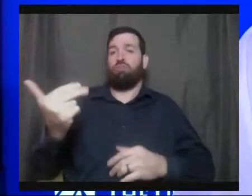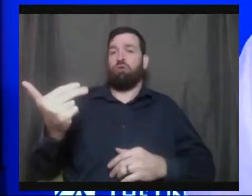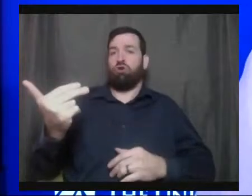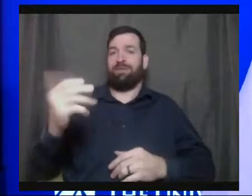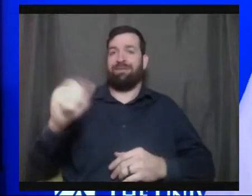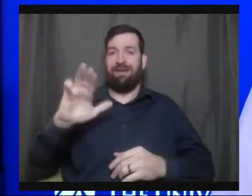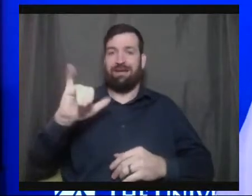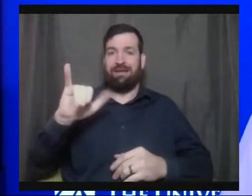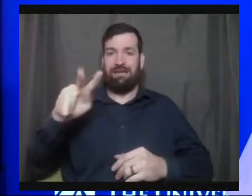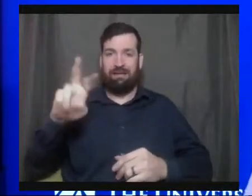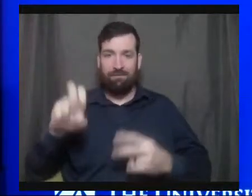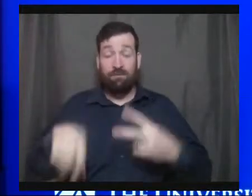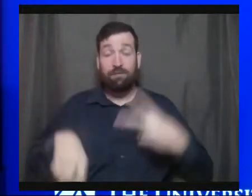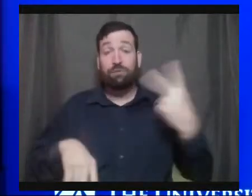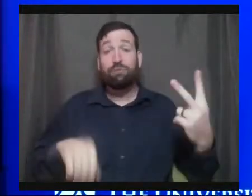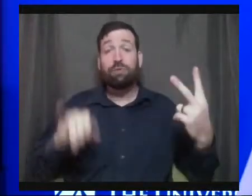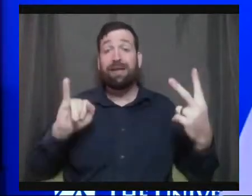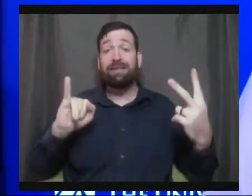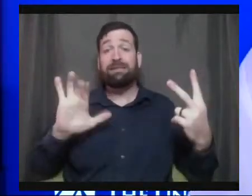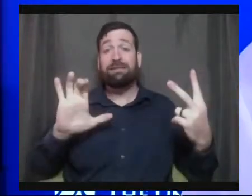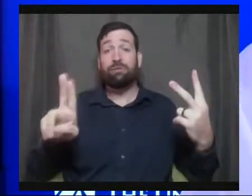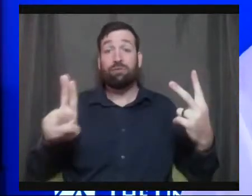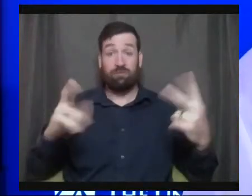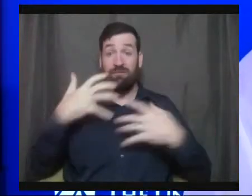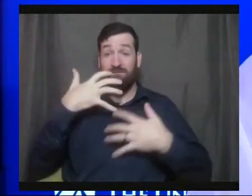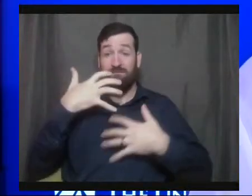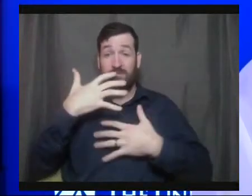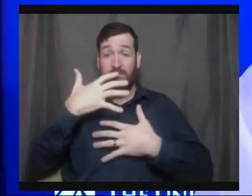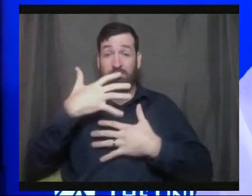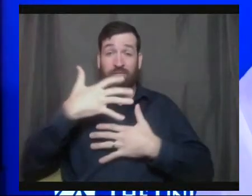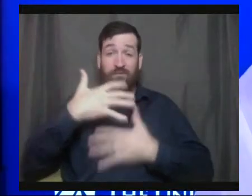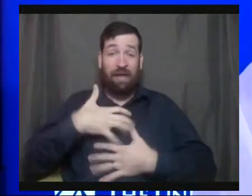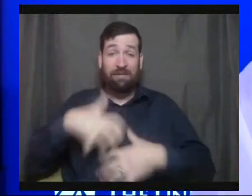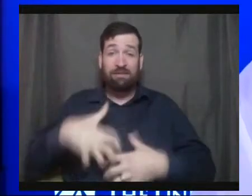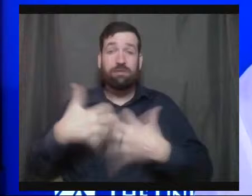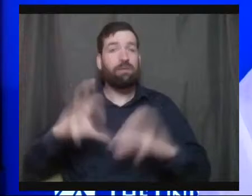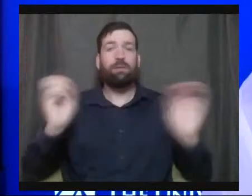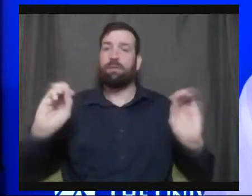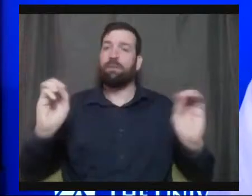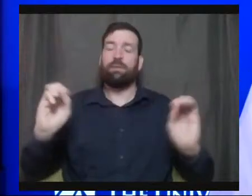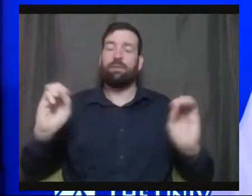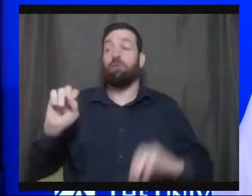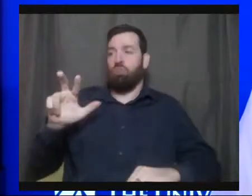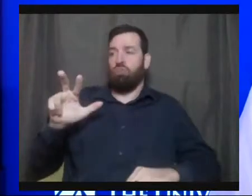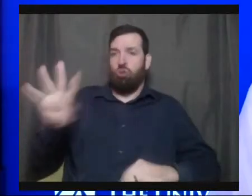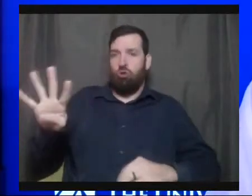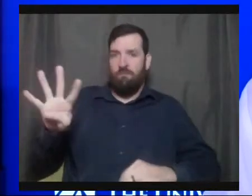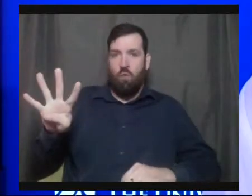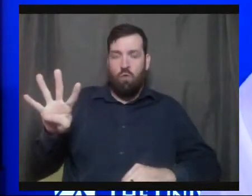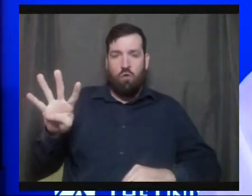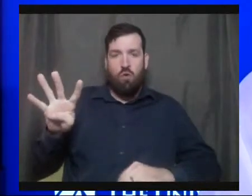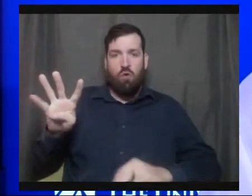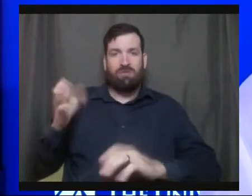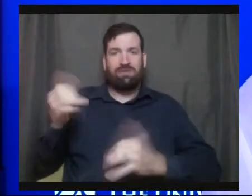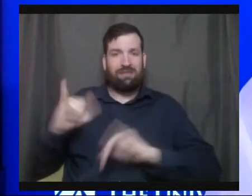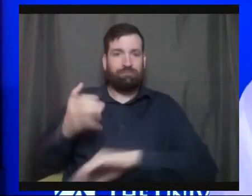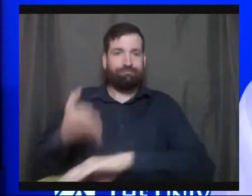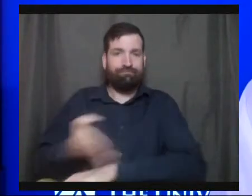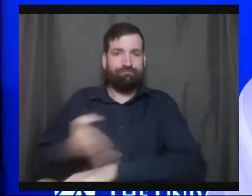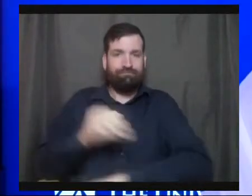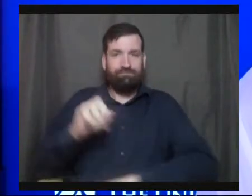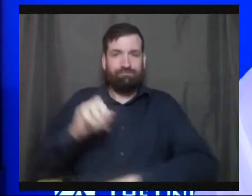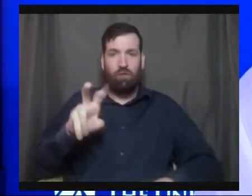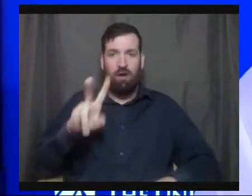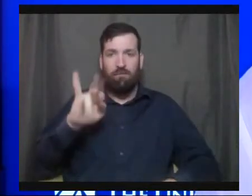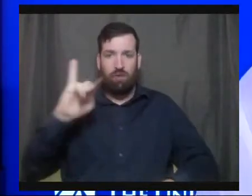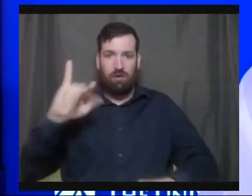in the ICU, none on the ventilator, still 34 in that additional recovery period, 47. But again, I